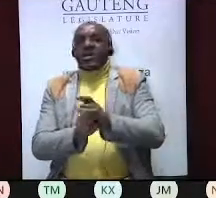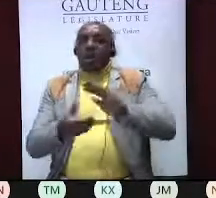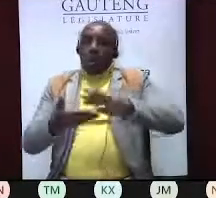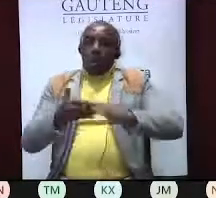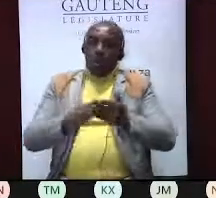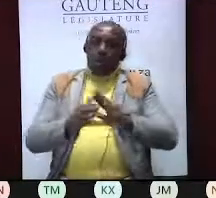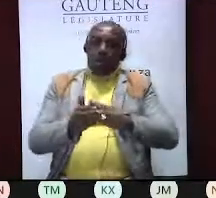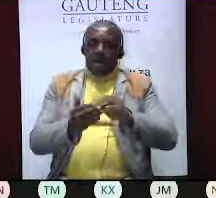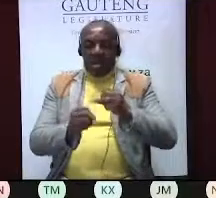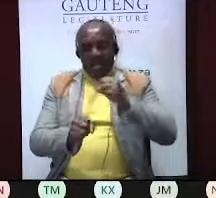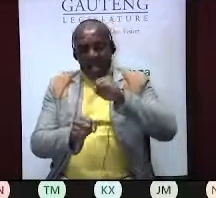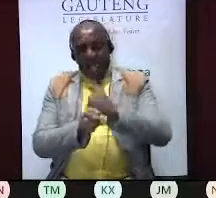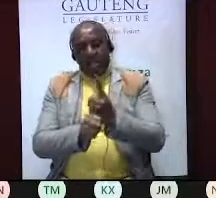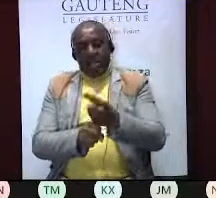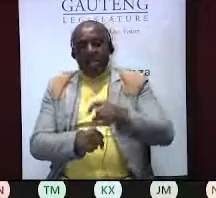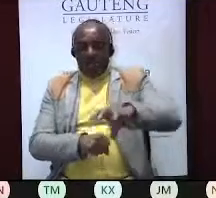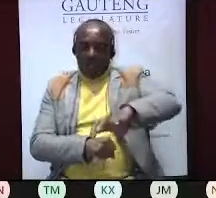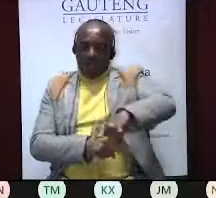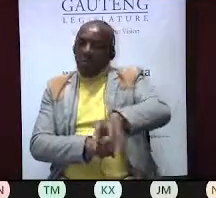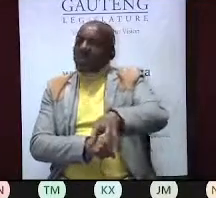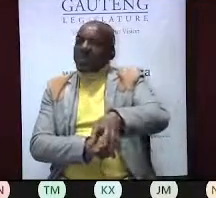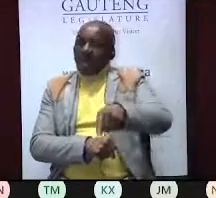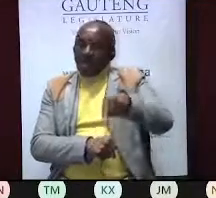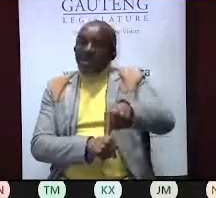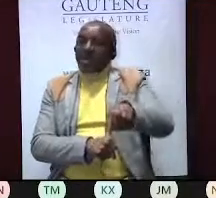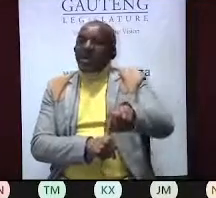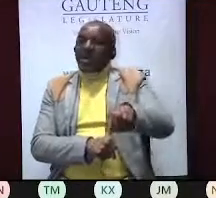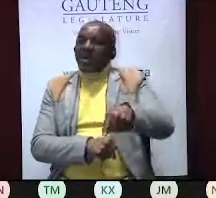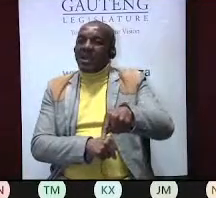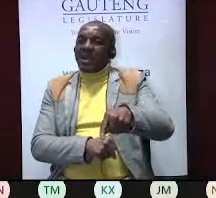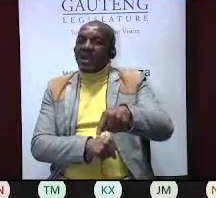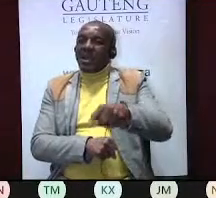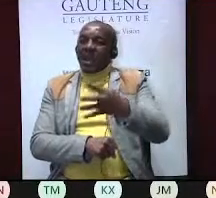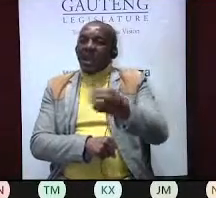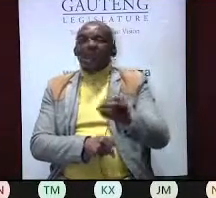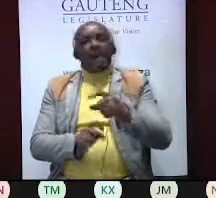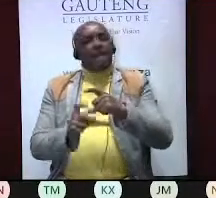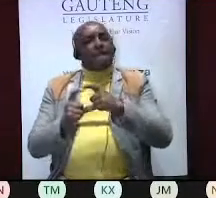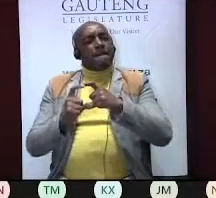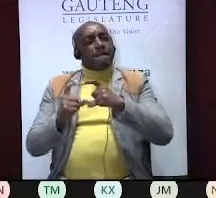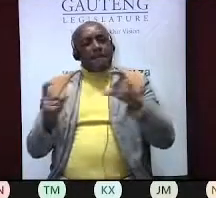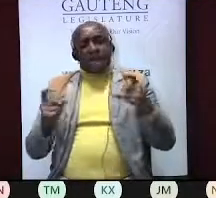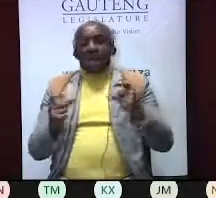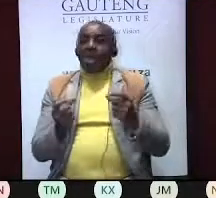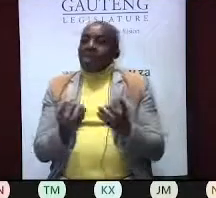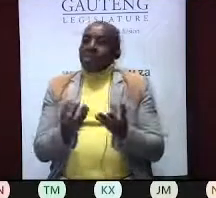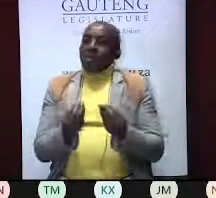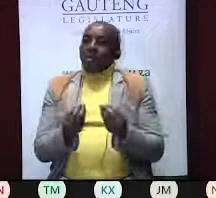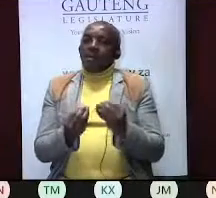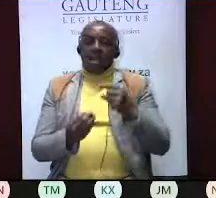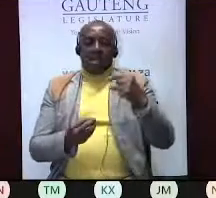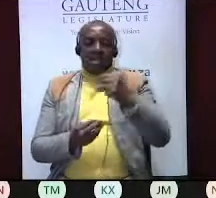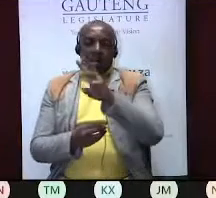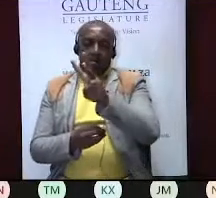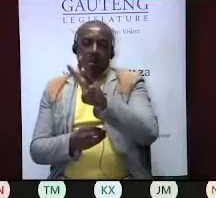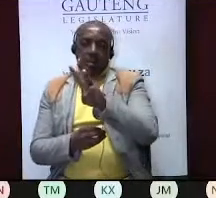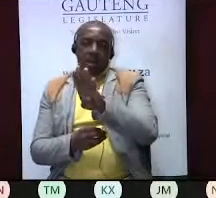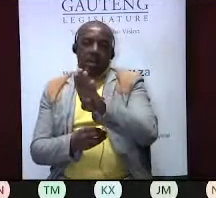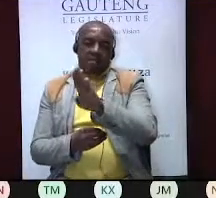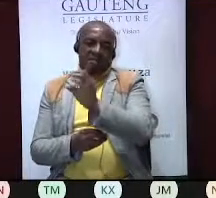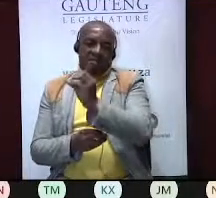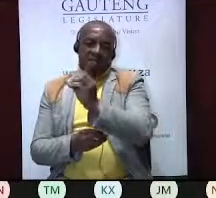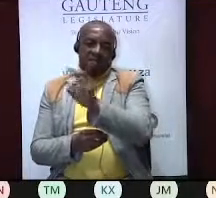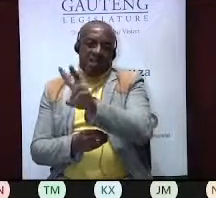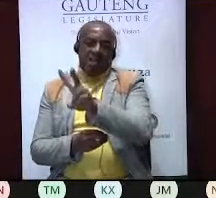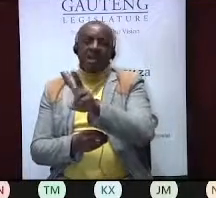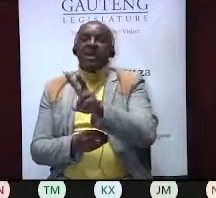Gauteng as a province is also facing high number of gender-based violence. But